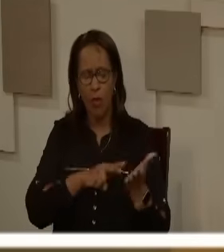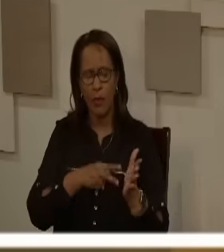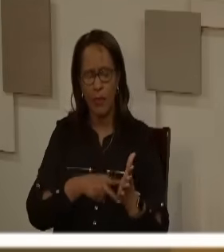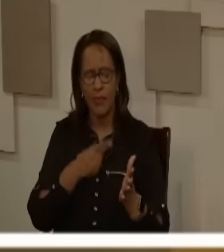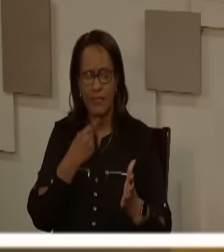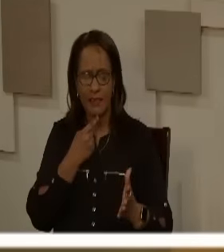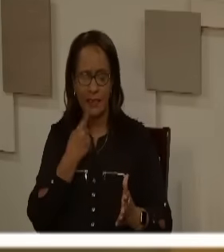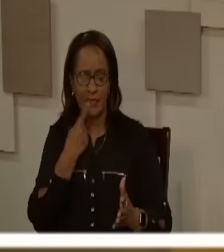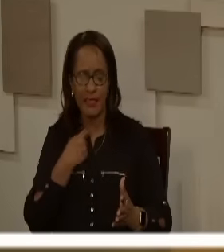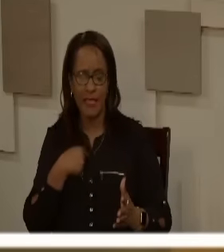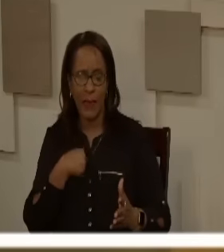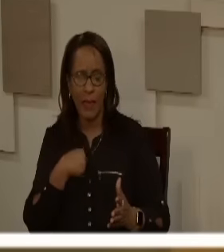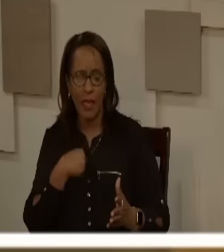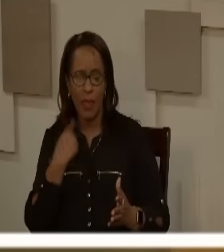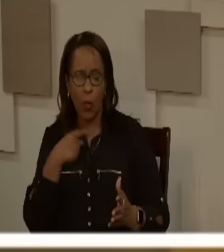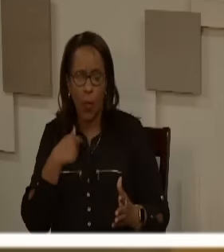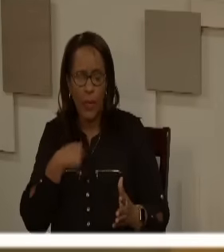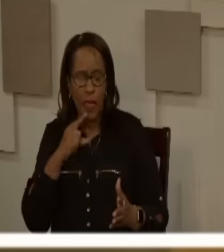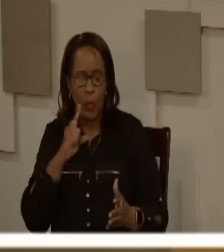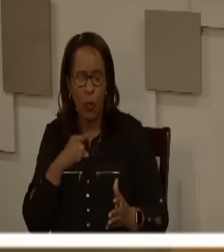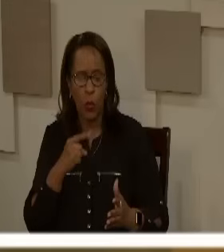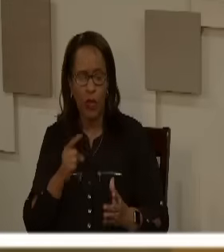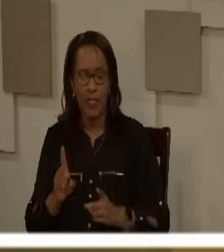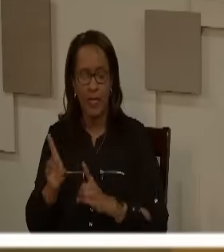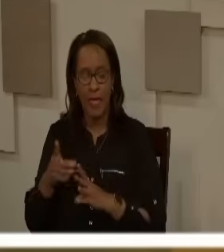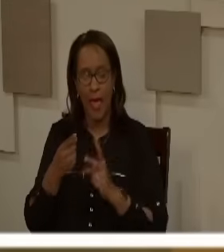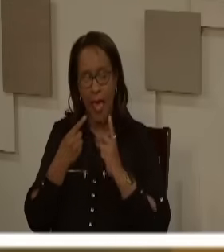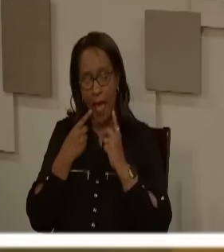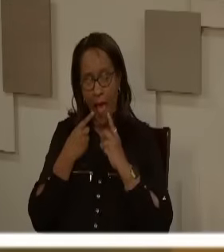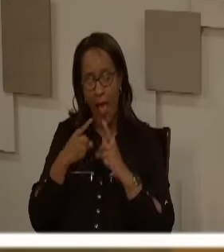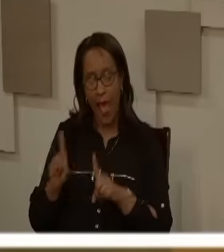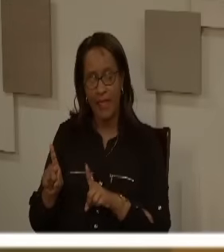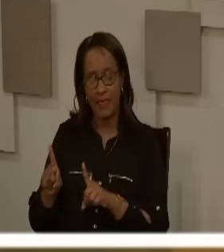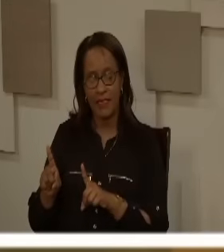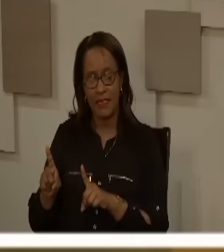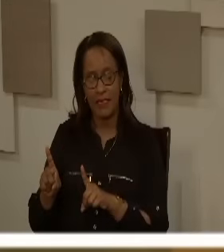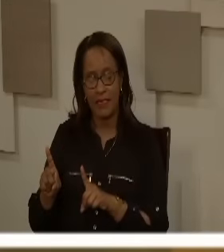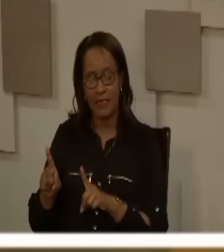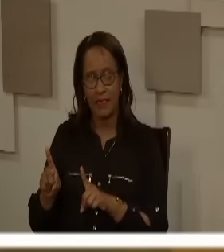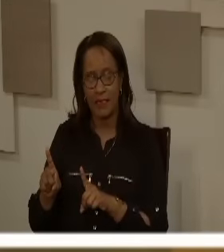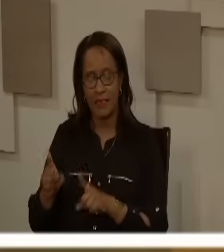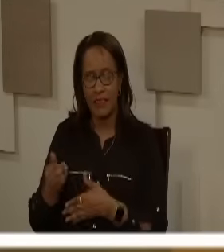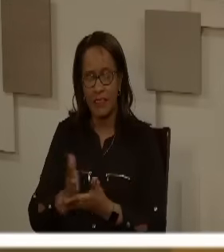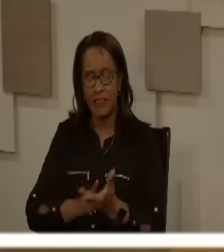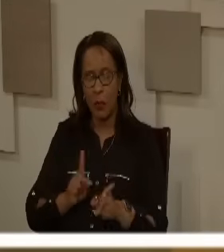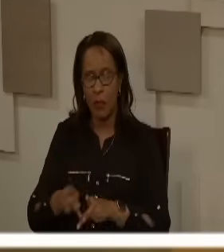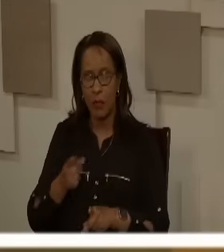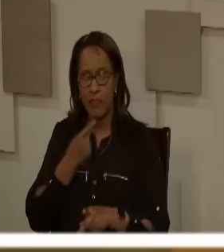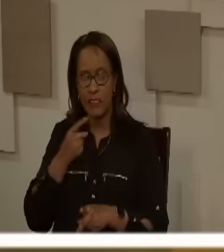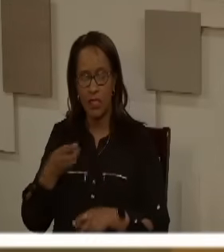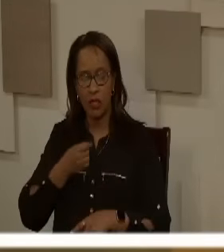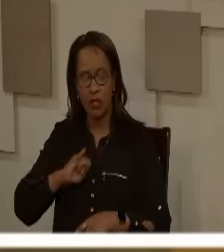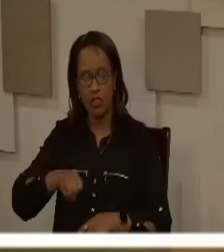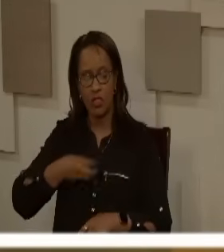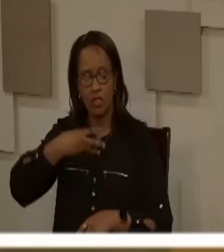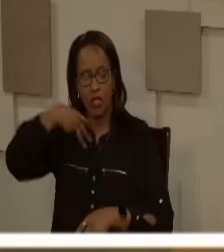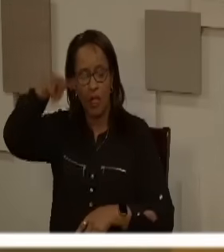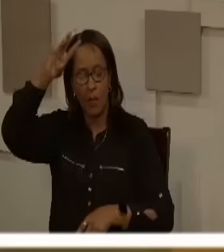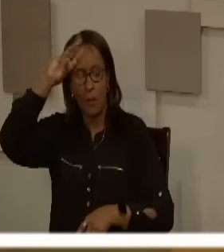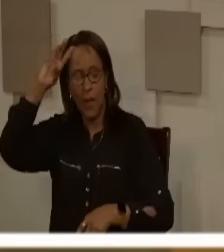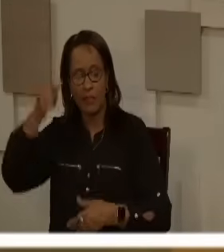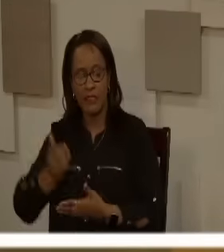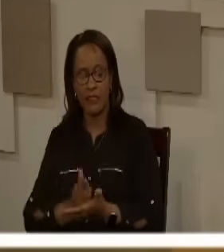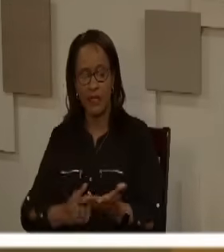and others say one of the ancient prophets come back to life. But you," he said, "who do